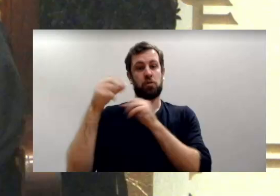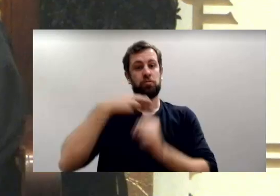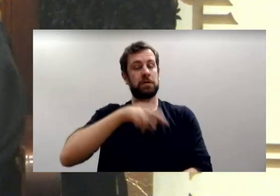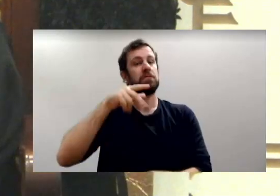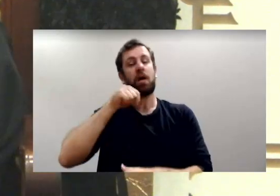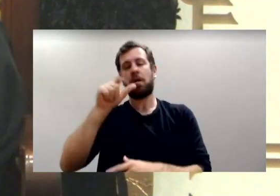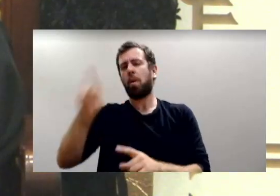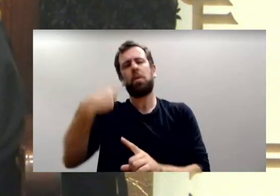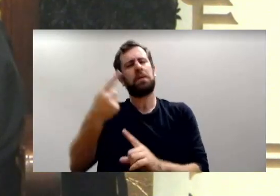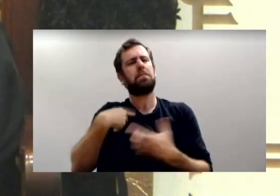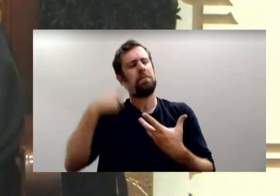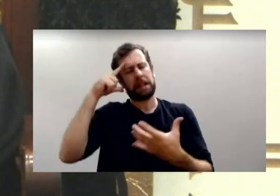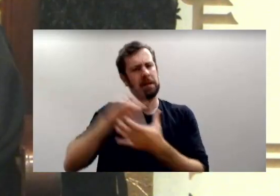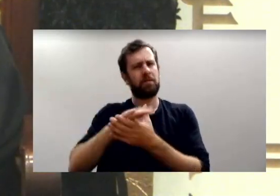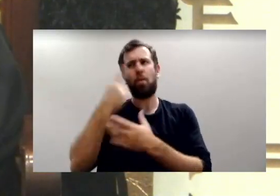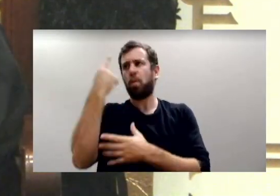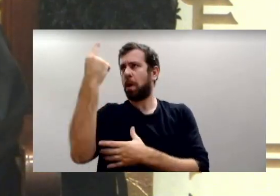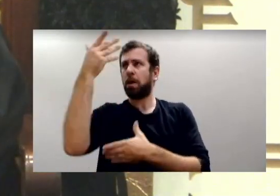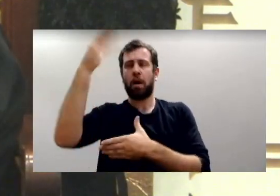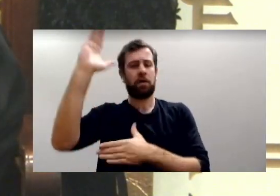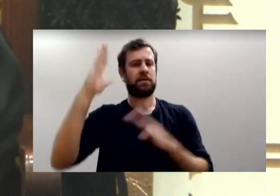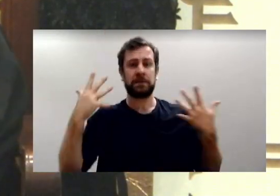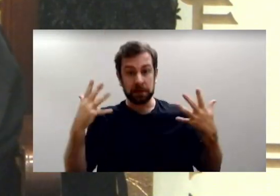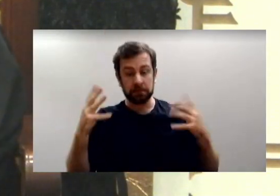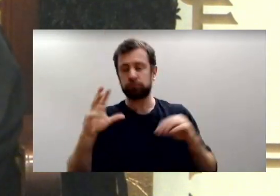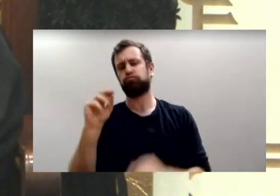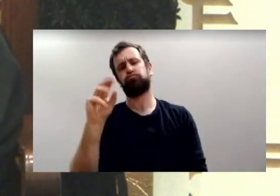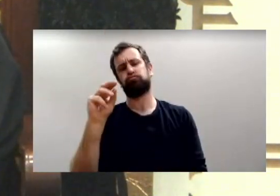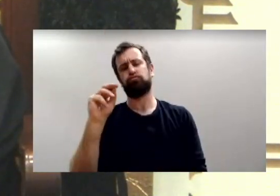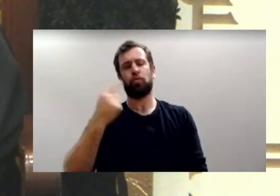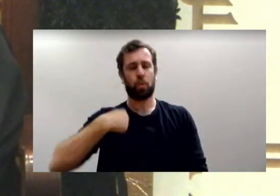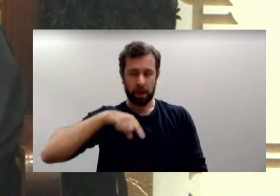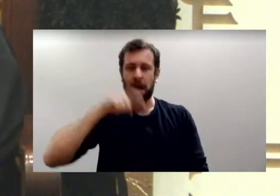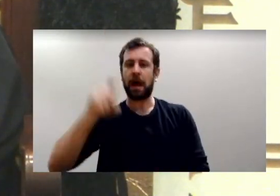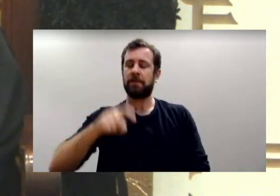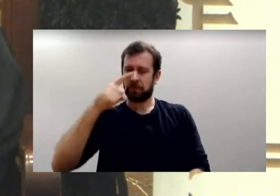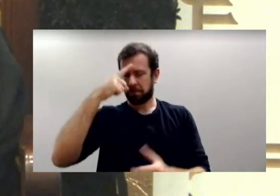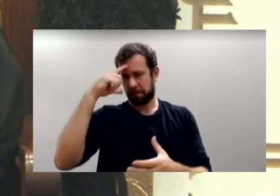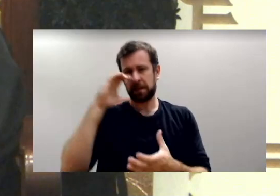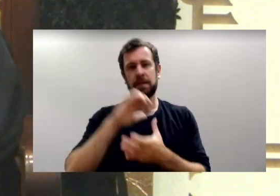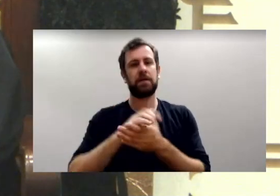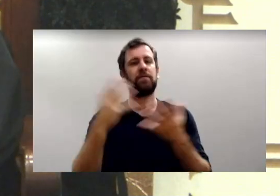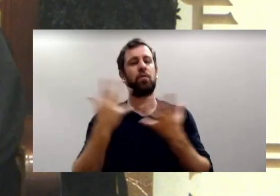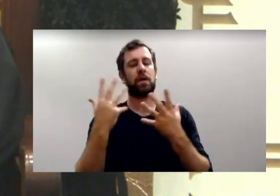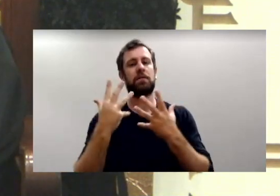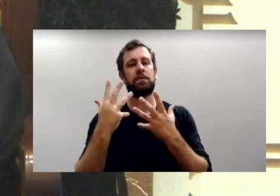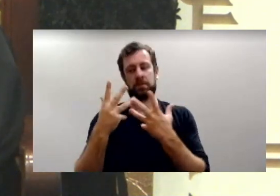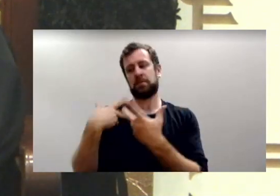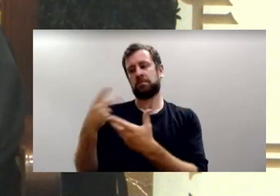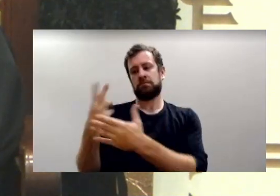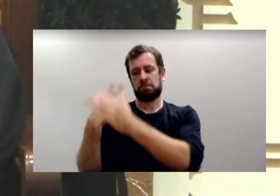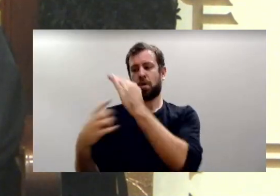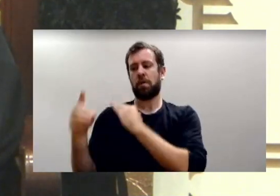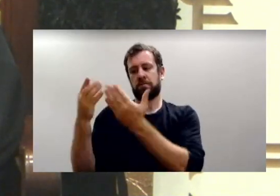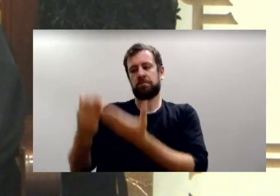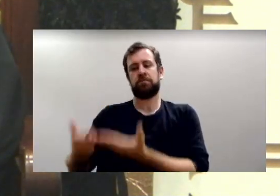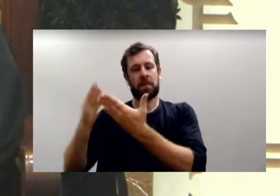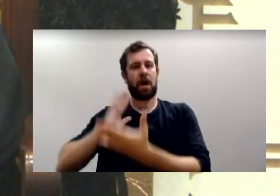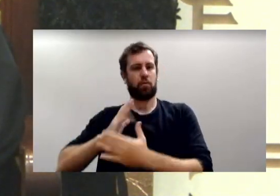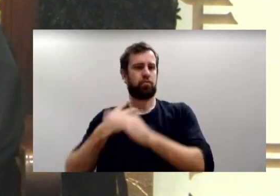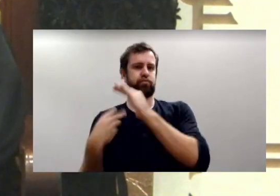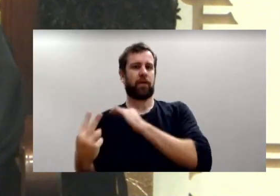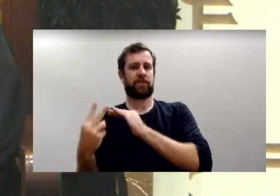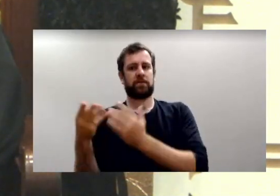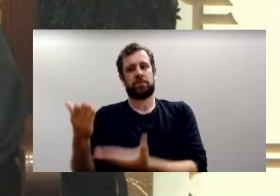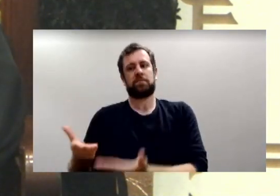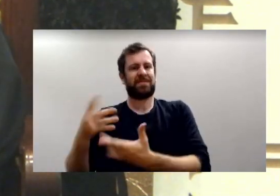God, but we also have to believe in the Risalat and Nubuwwat of our Prophet. It is the essential part of